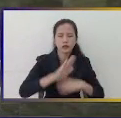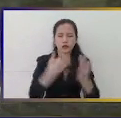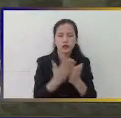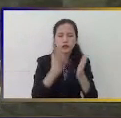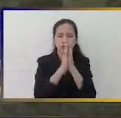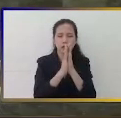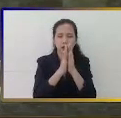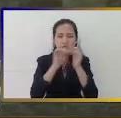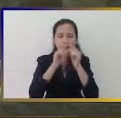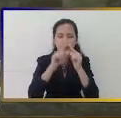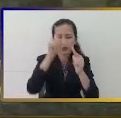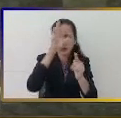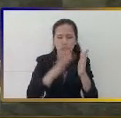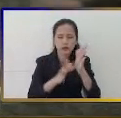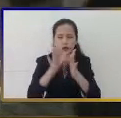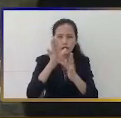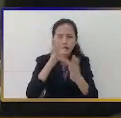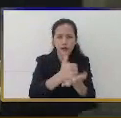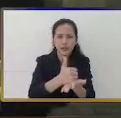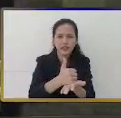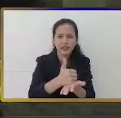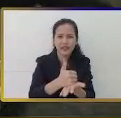Jesus. Amen.